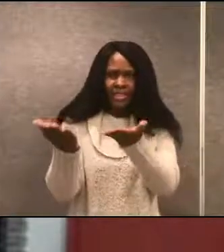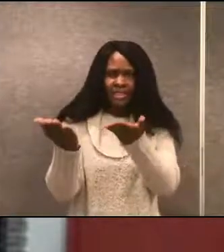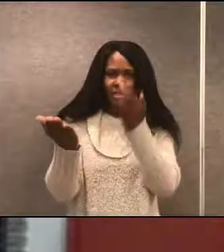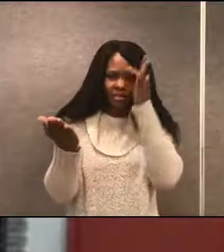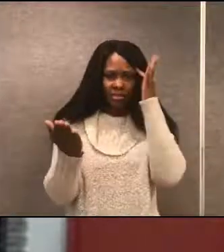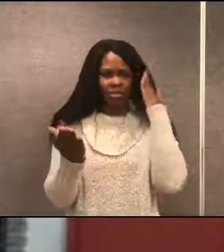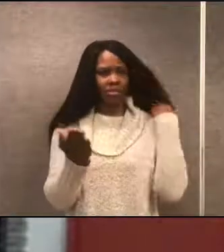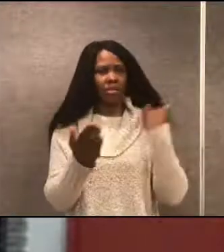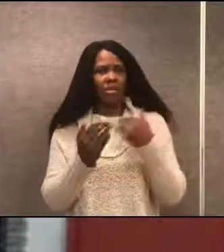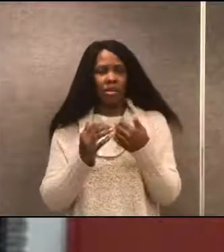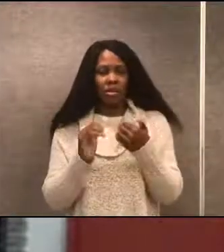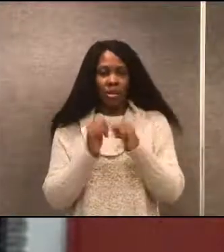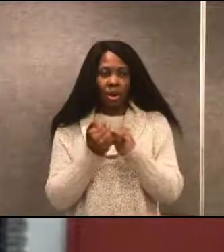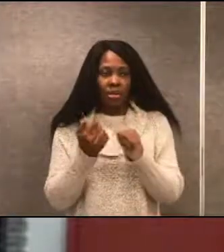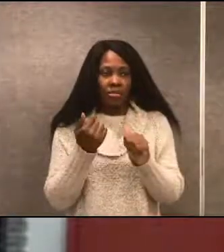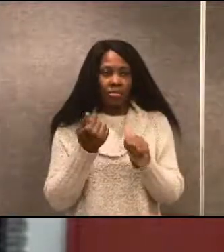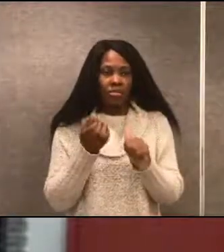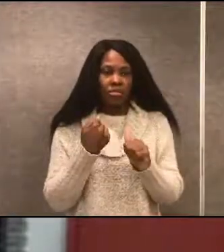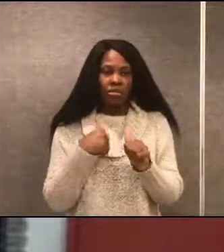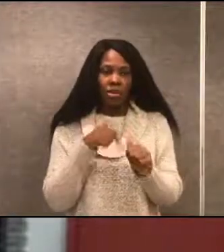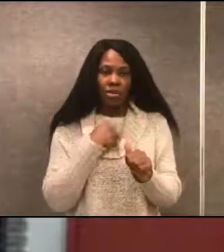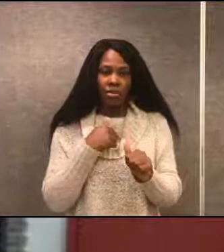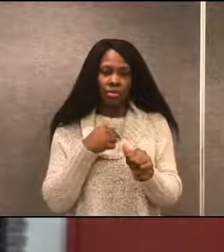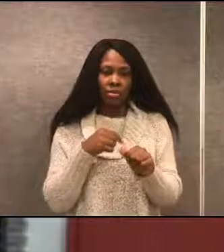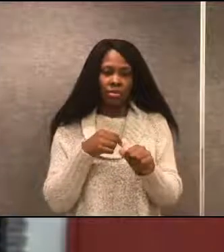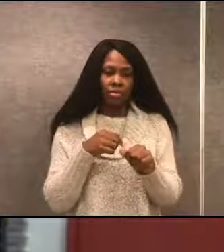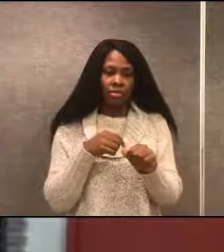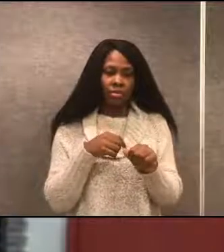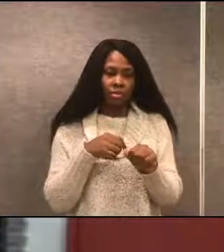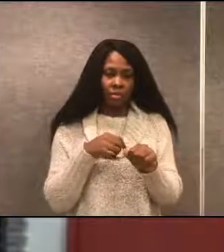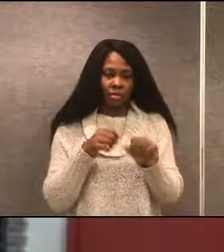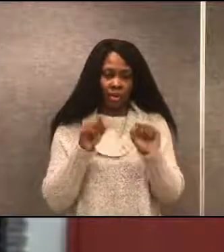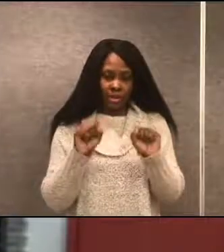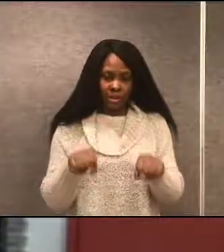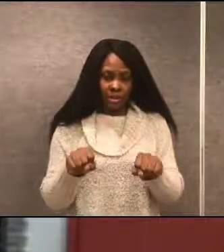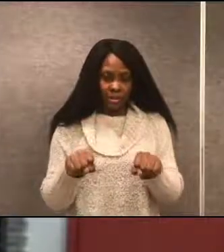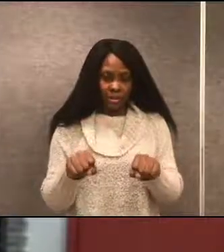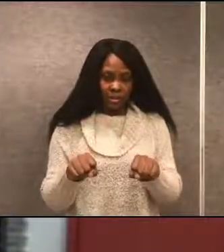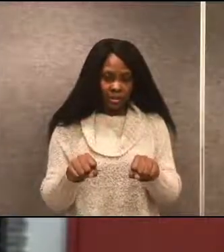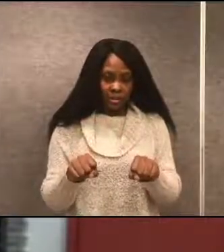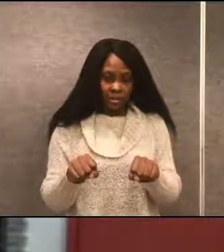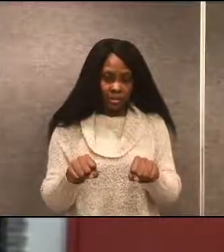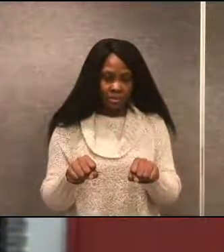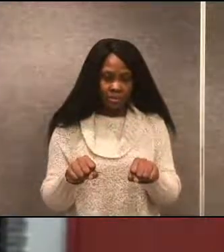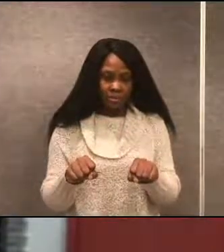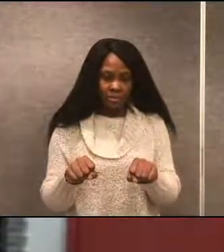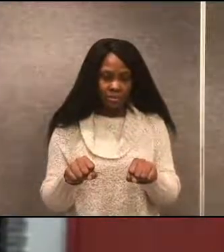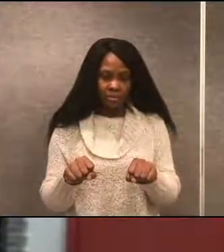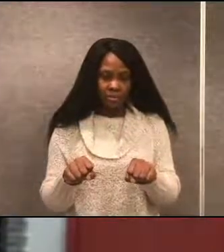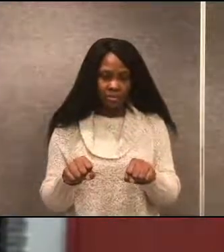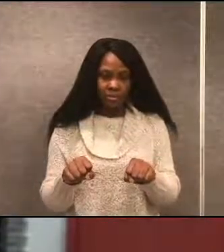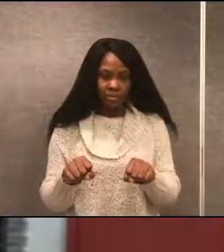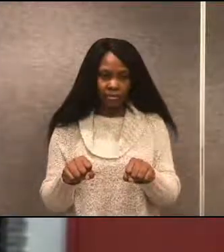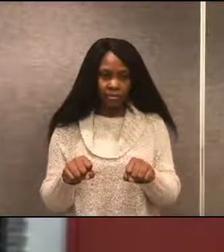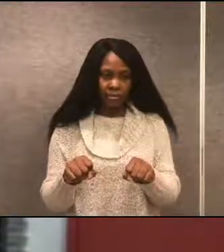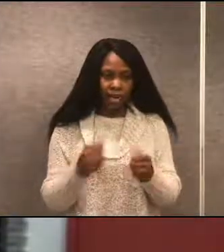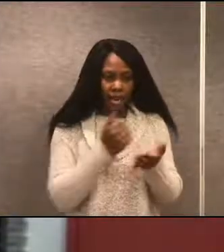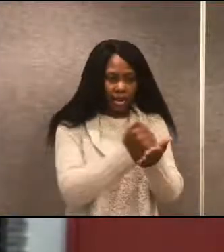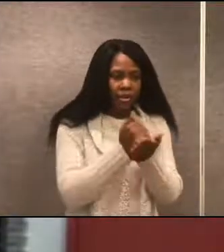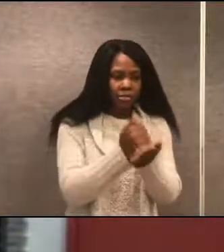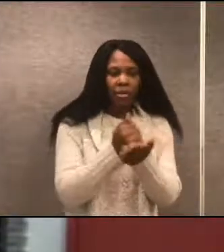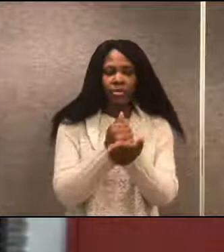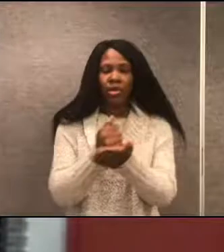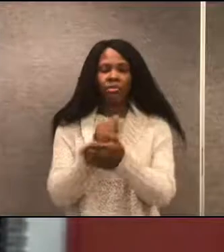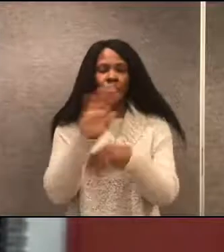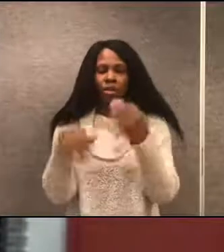how it is that we can determine or assist the kids on all the academic levels? So we